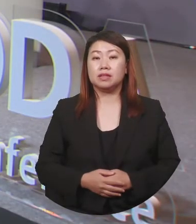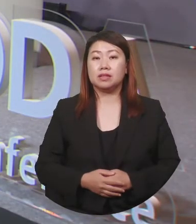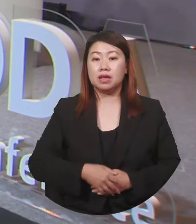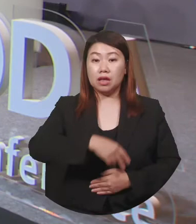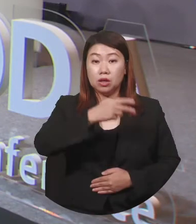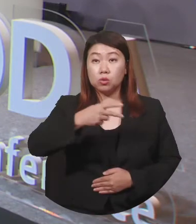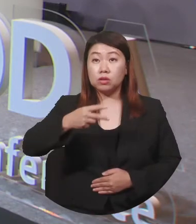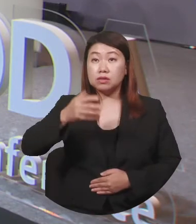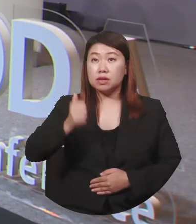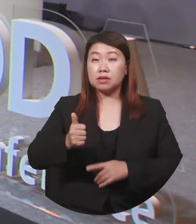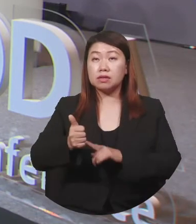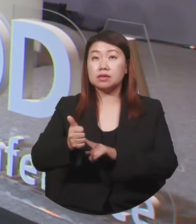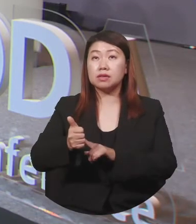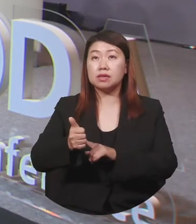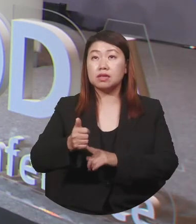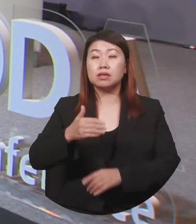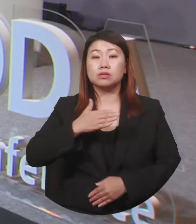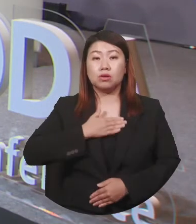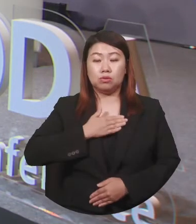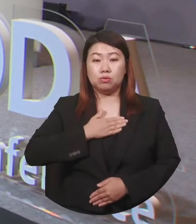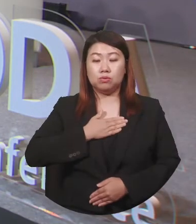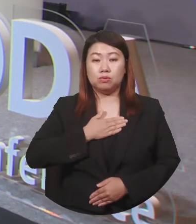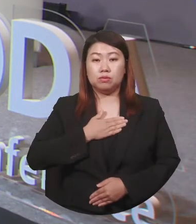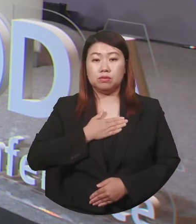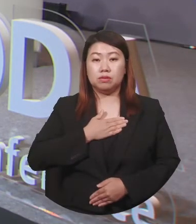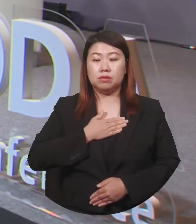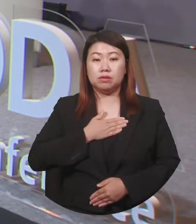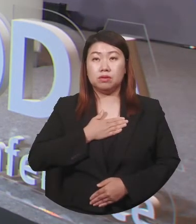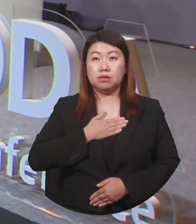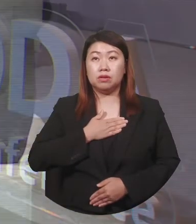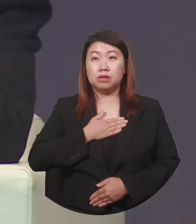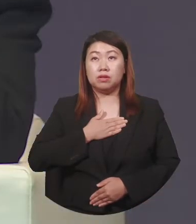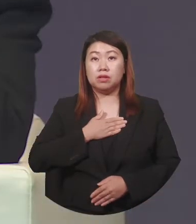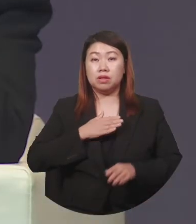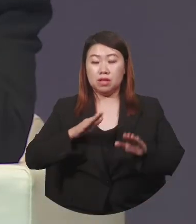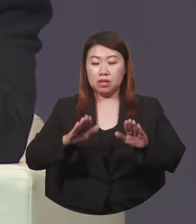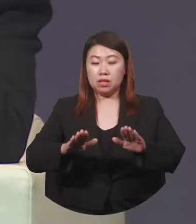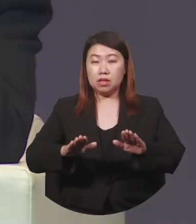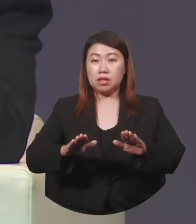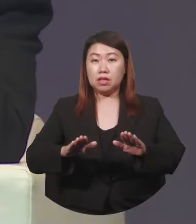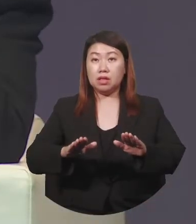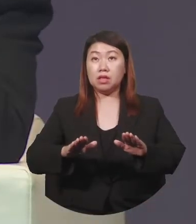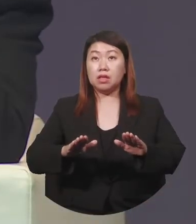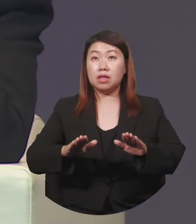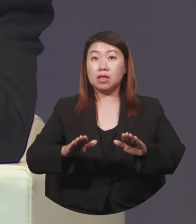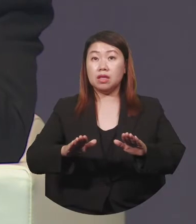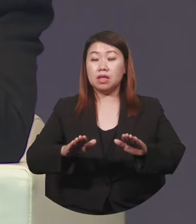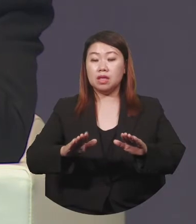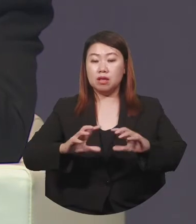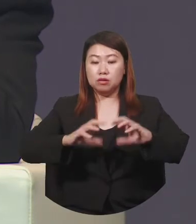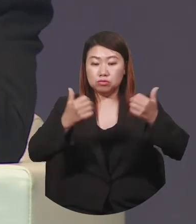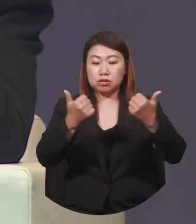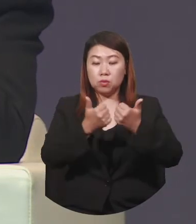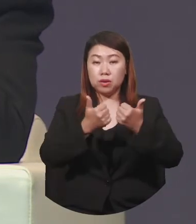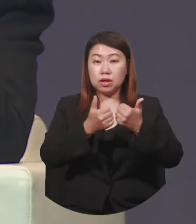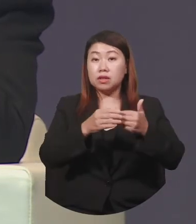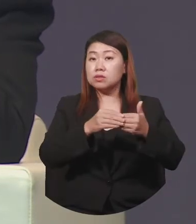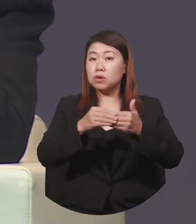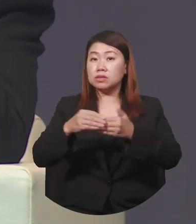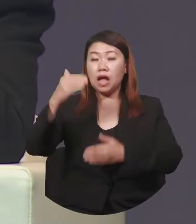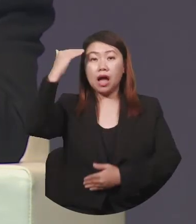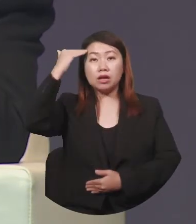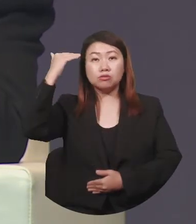Again, thank you for this conference. It's new for us. And of course, the takeaways in regard